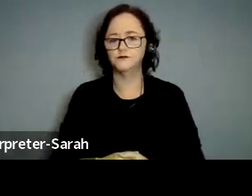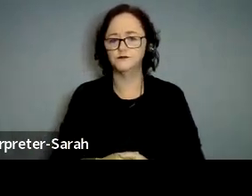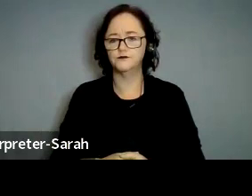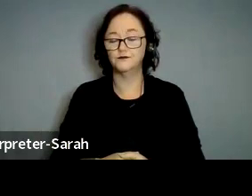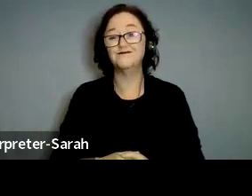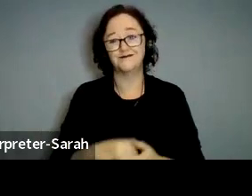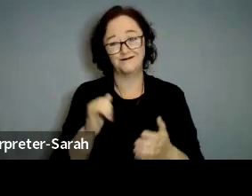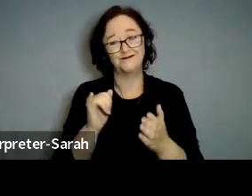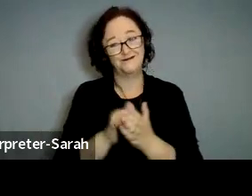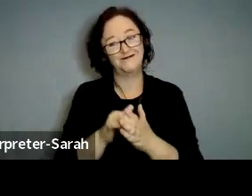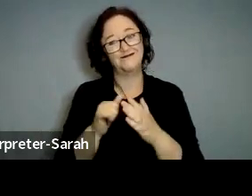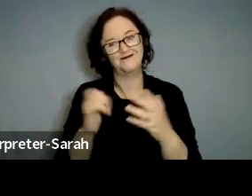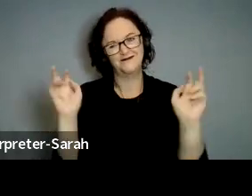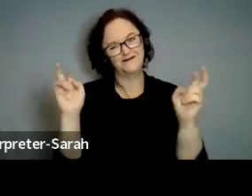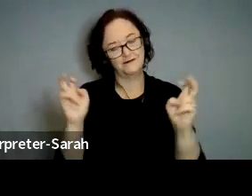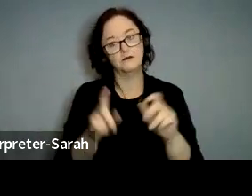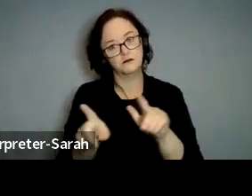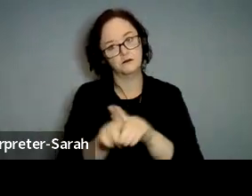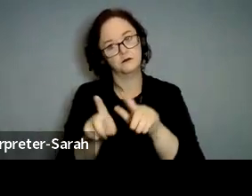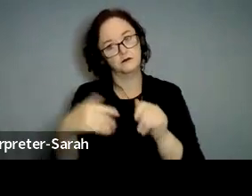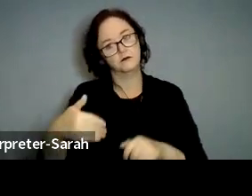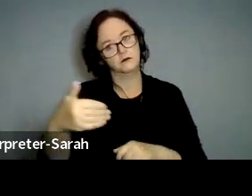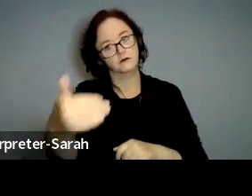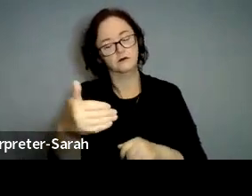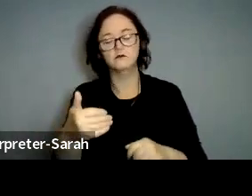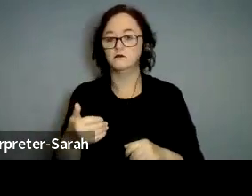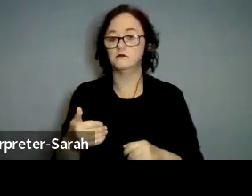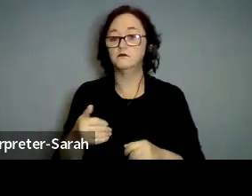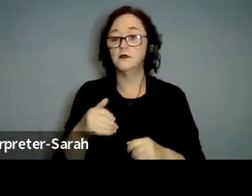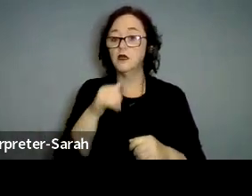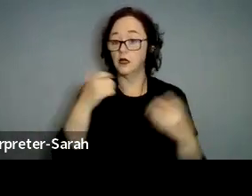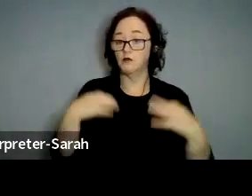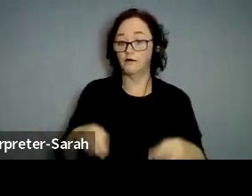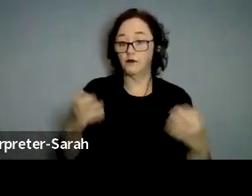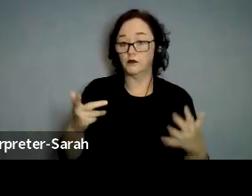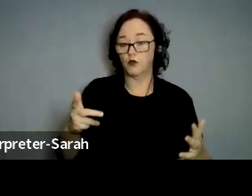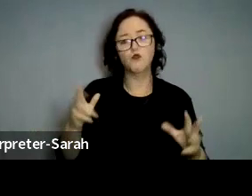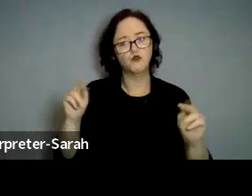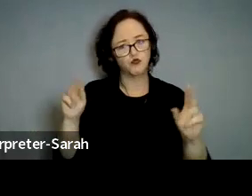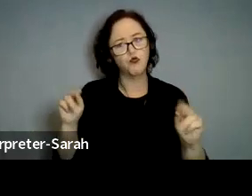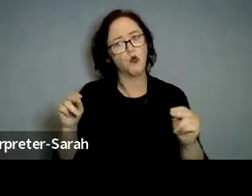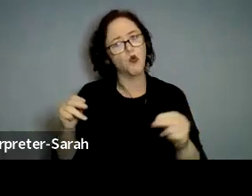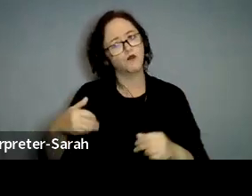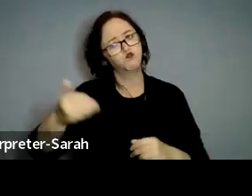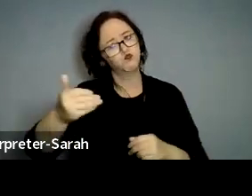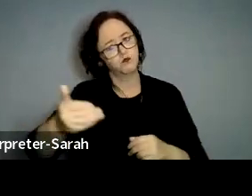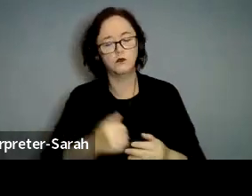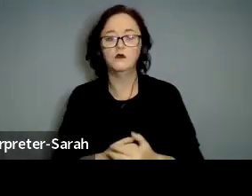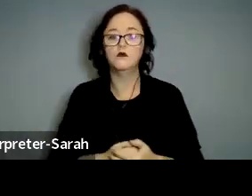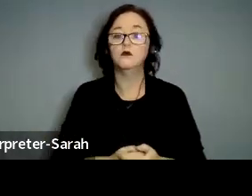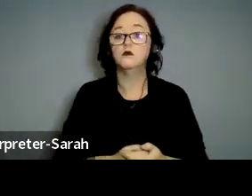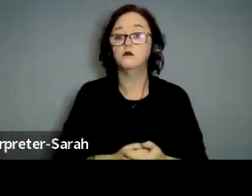up a lot in not just the nonprofit space, but as we see here, a segregation of